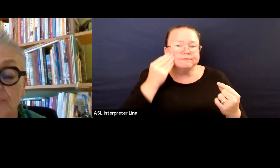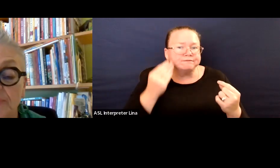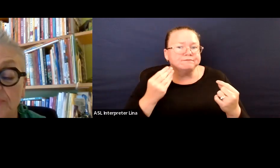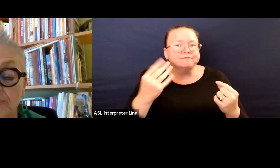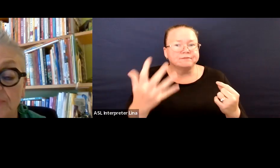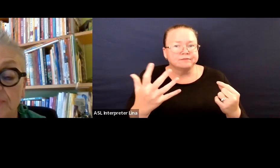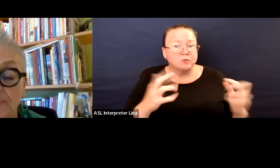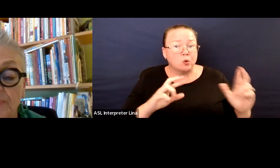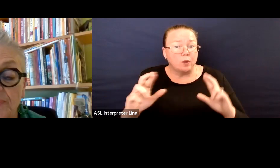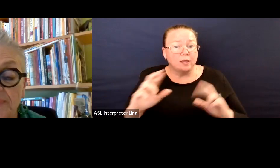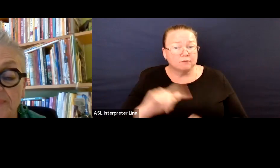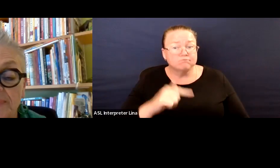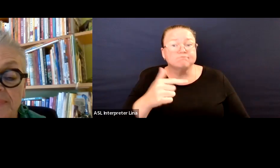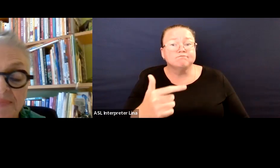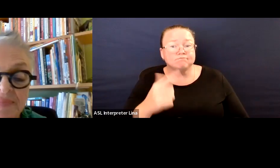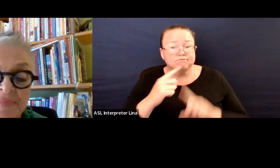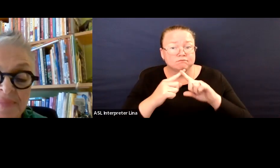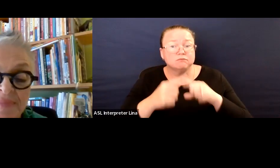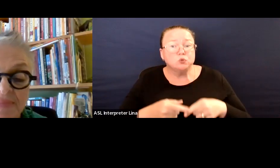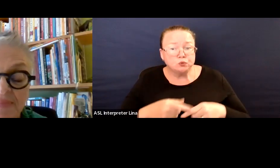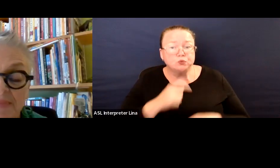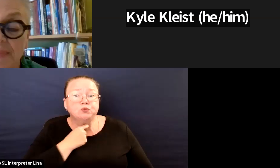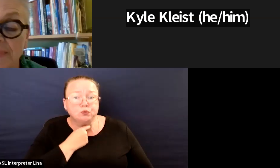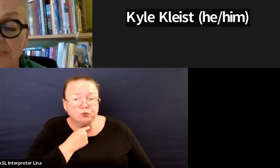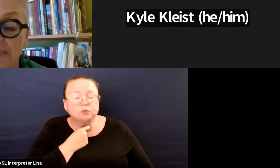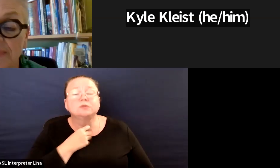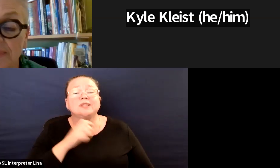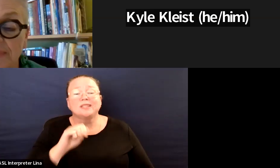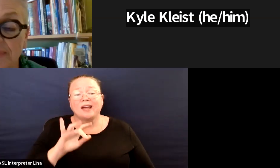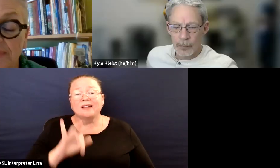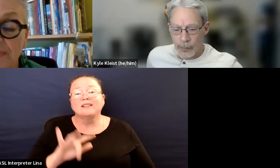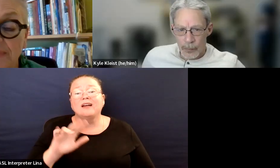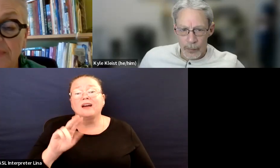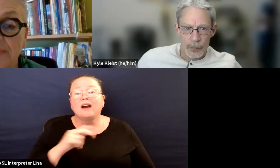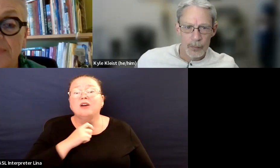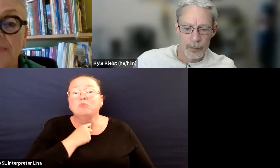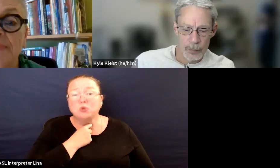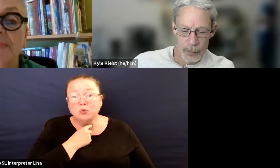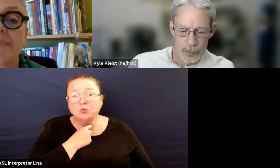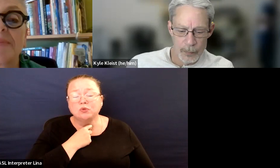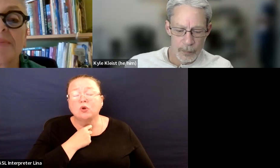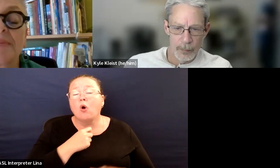you can unmute. You can select the unmute option or